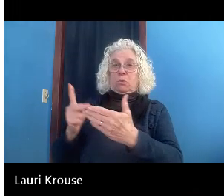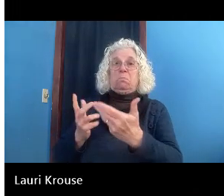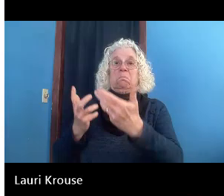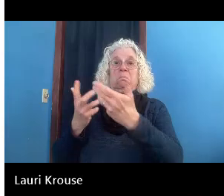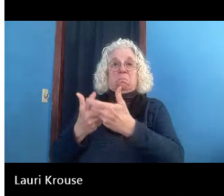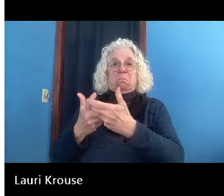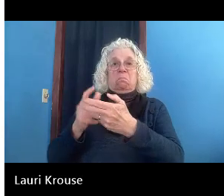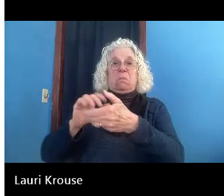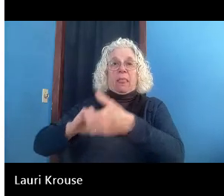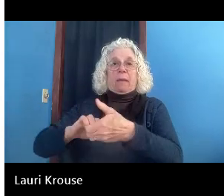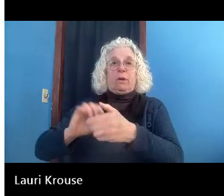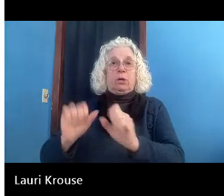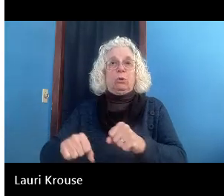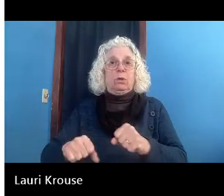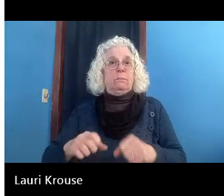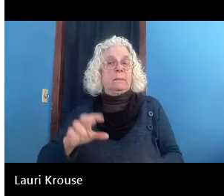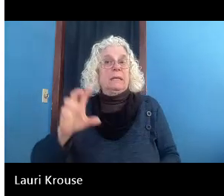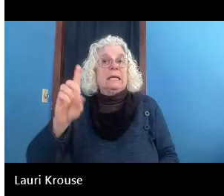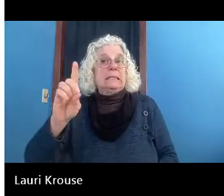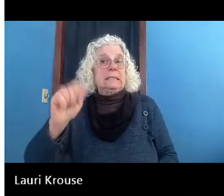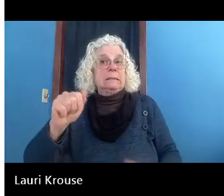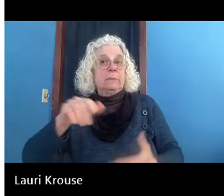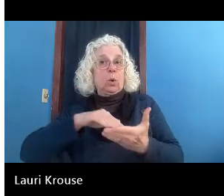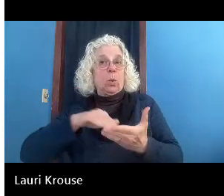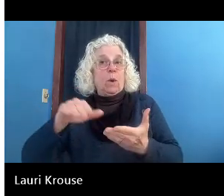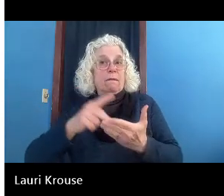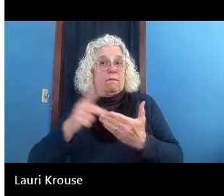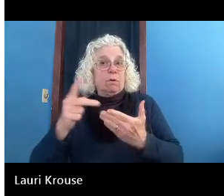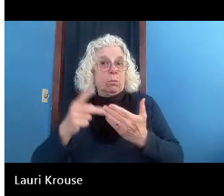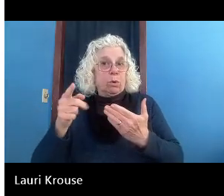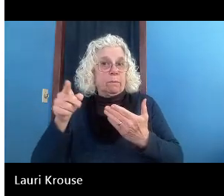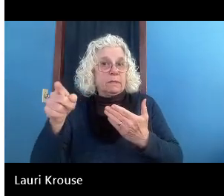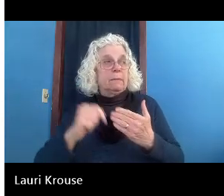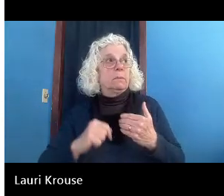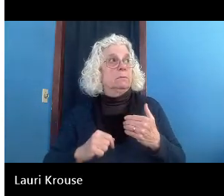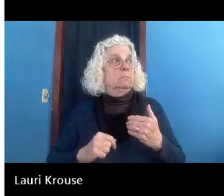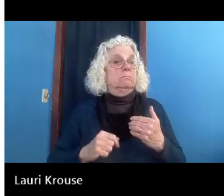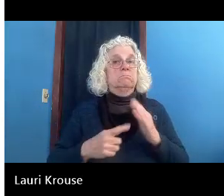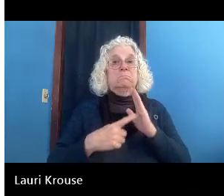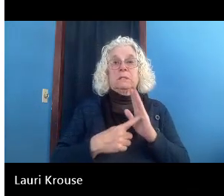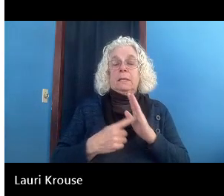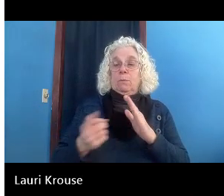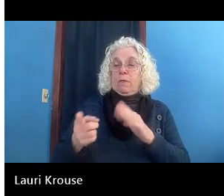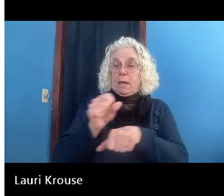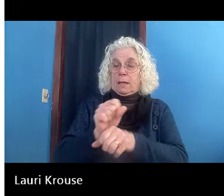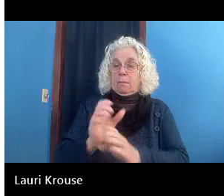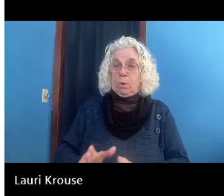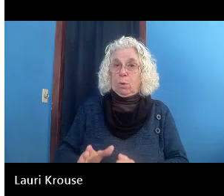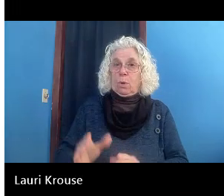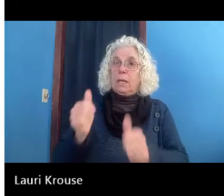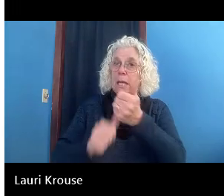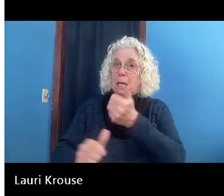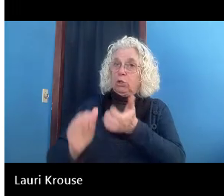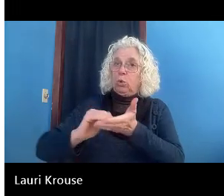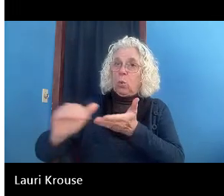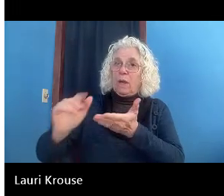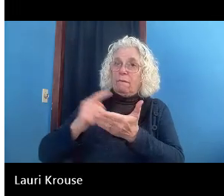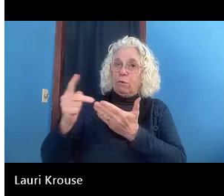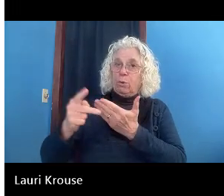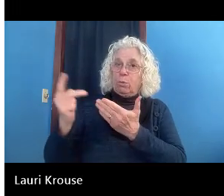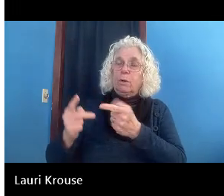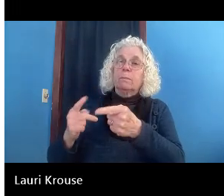like the disability waiver program. Let's say that you have an employee who, through the waiver program has a